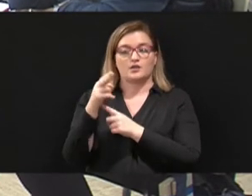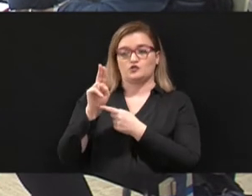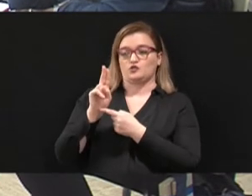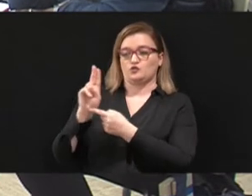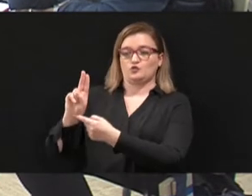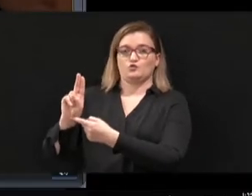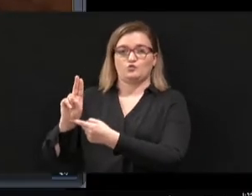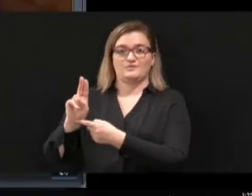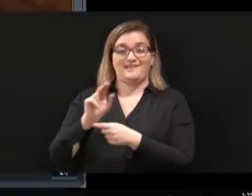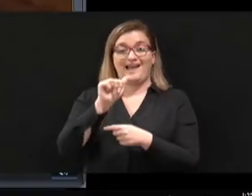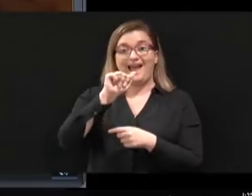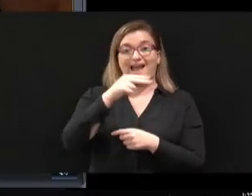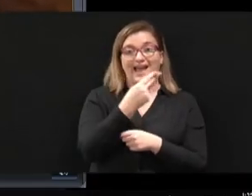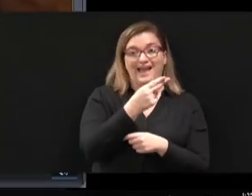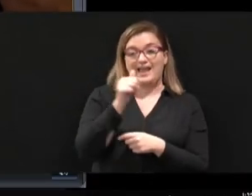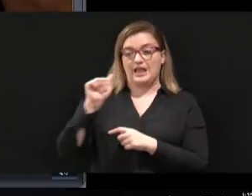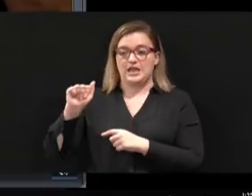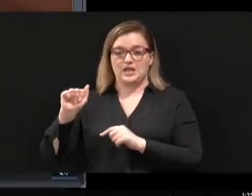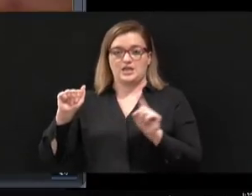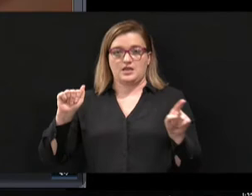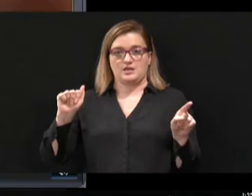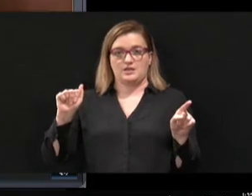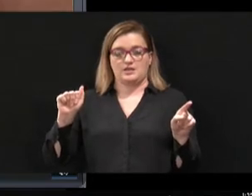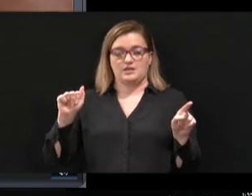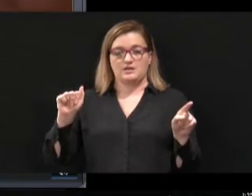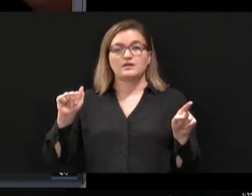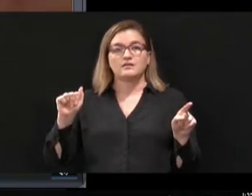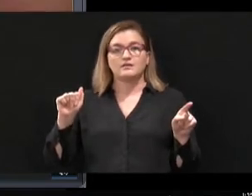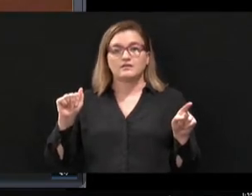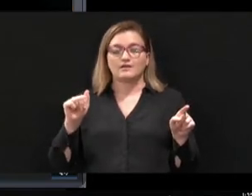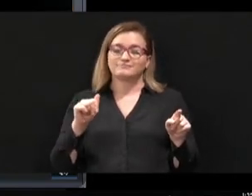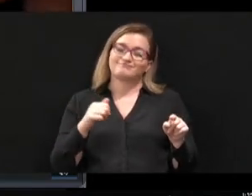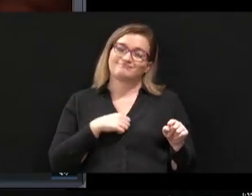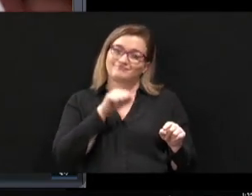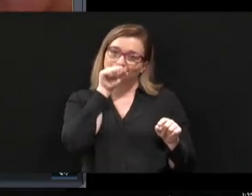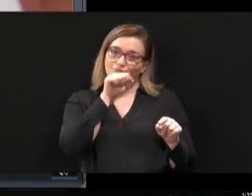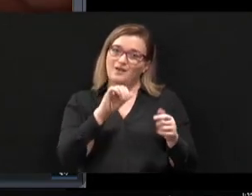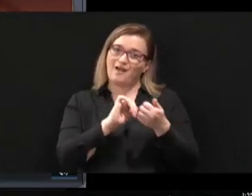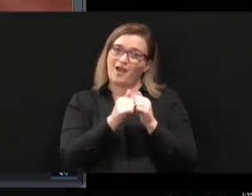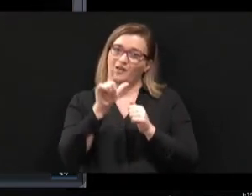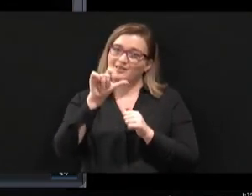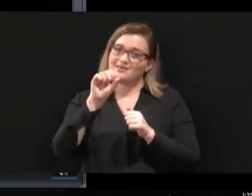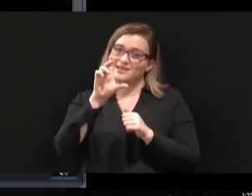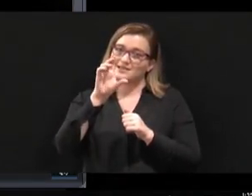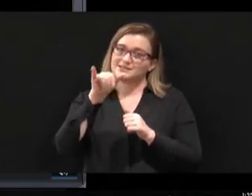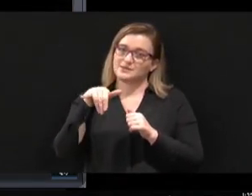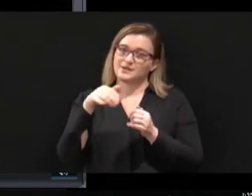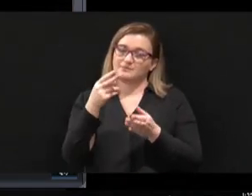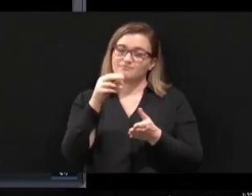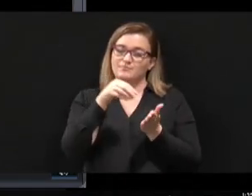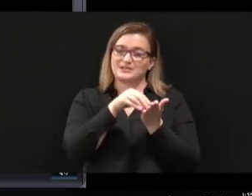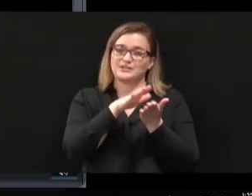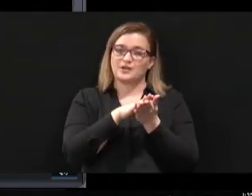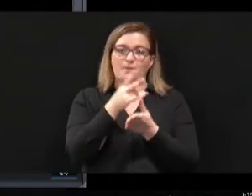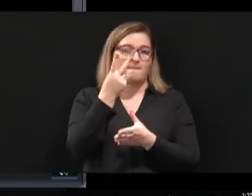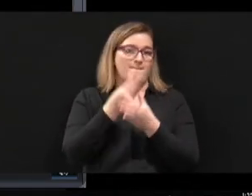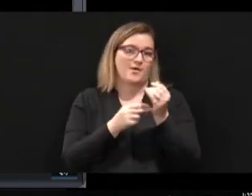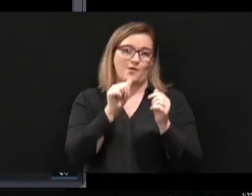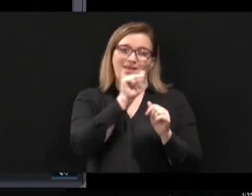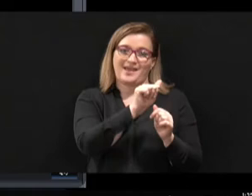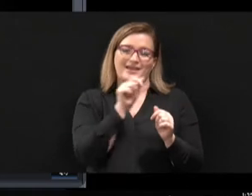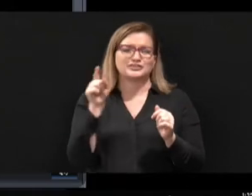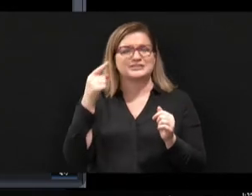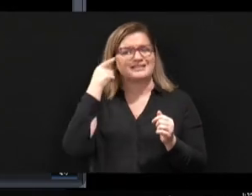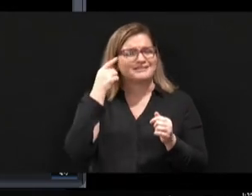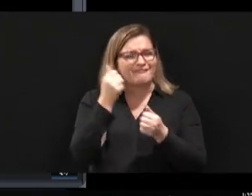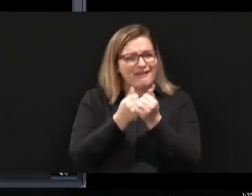A U. A A. And I love how Lacey put both A's on there. She thinks of everything, doesn't she?